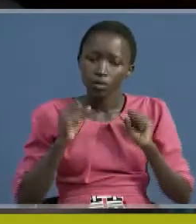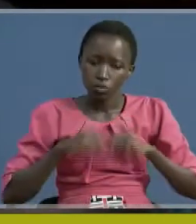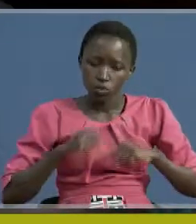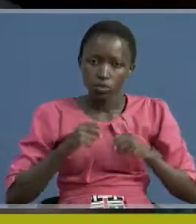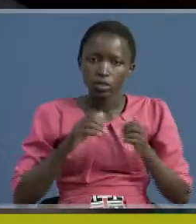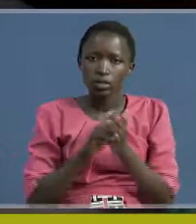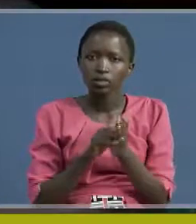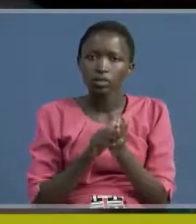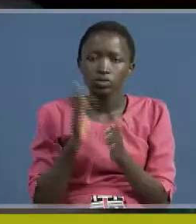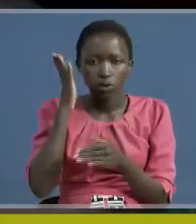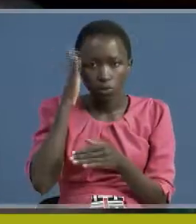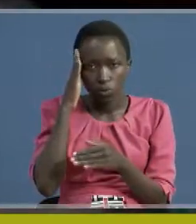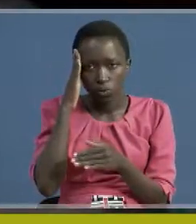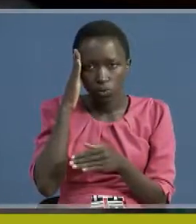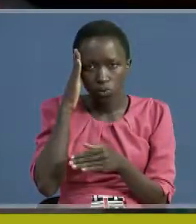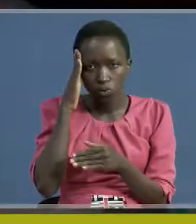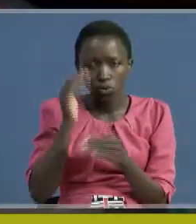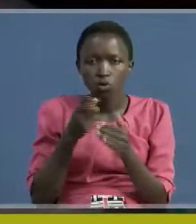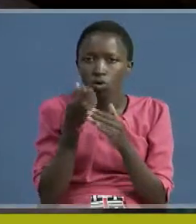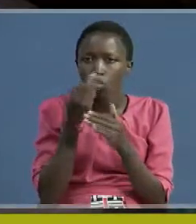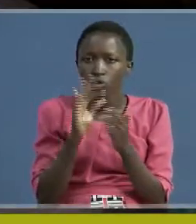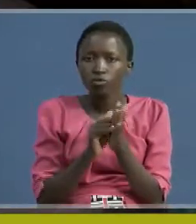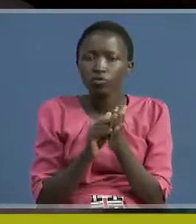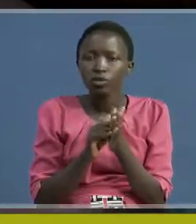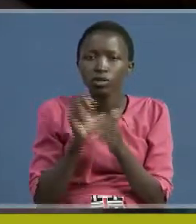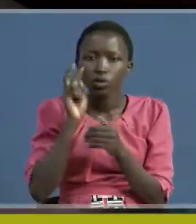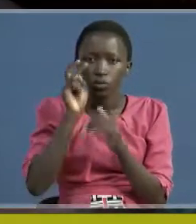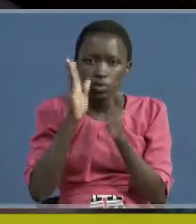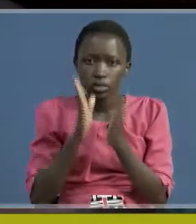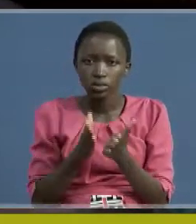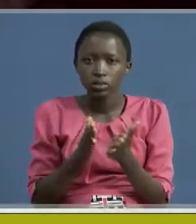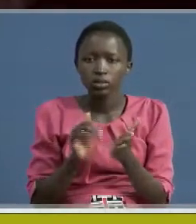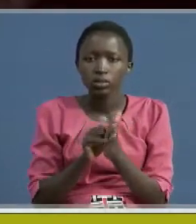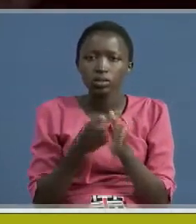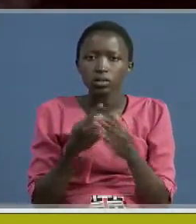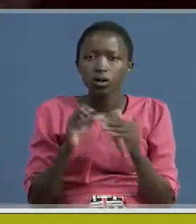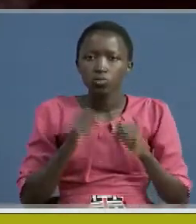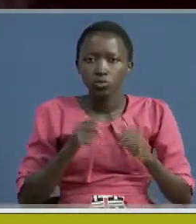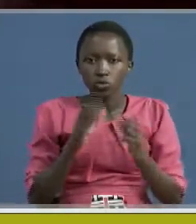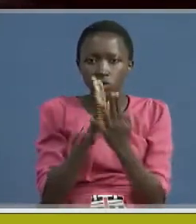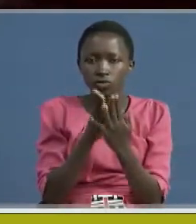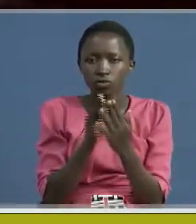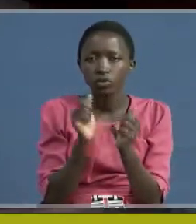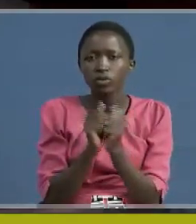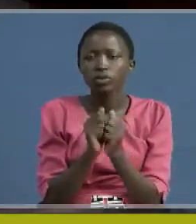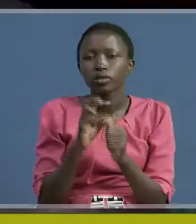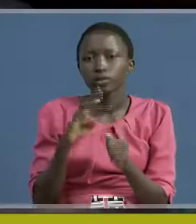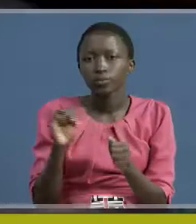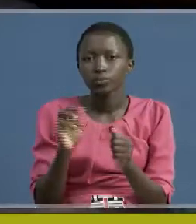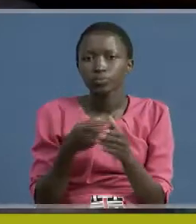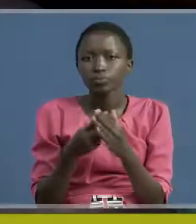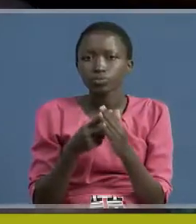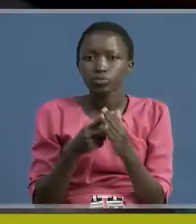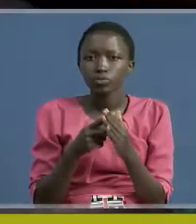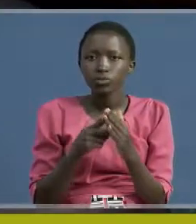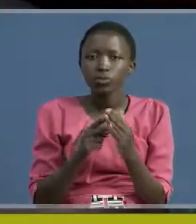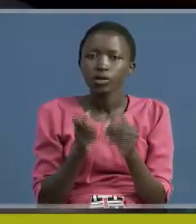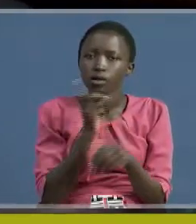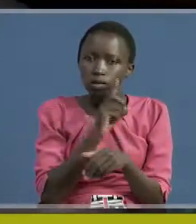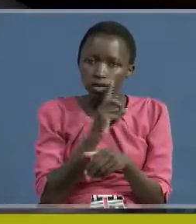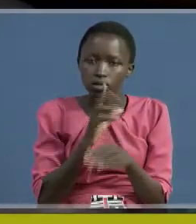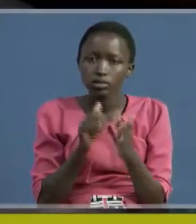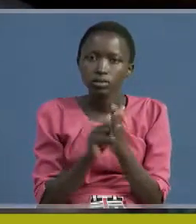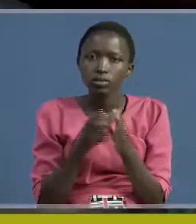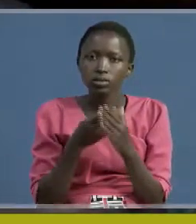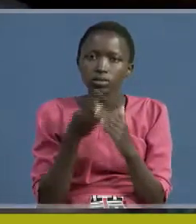that he might know the identity of those witnesses, and there's a possibility of interfering with them. Is he a flight risk who is likely